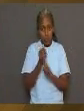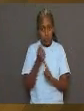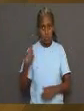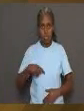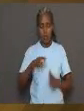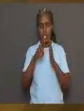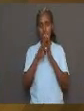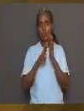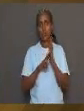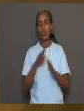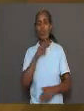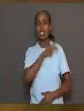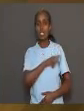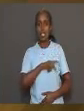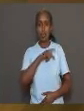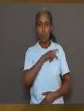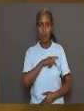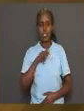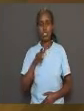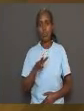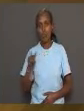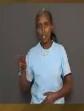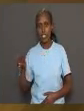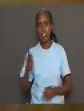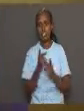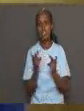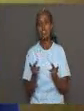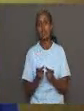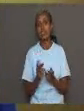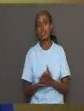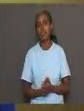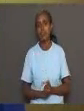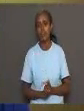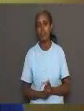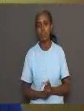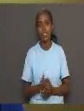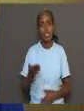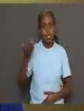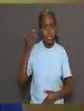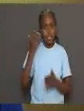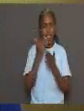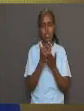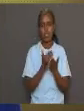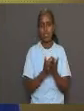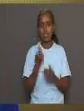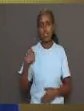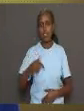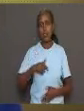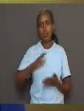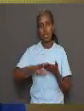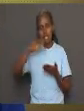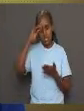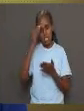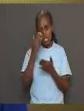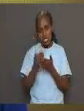unit on the properties of vectors in space. In the last lesson, we learned some